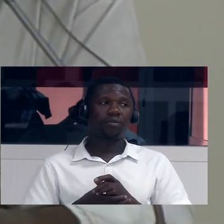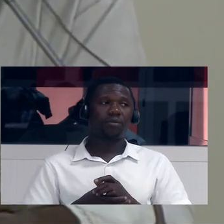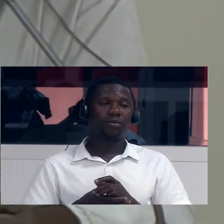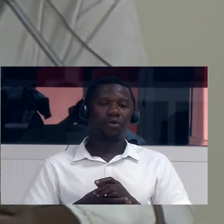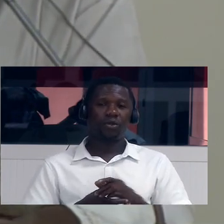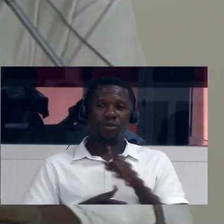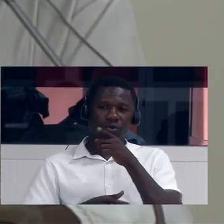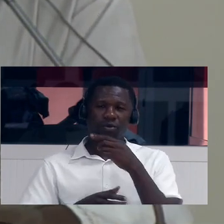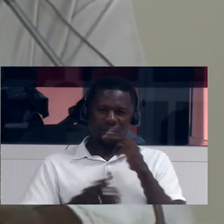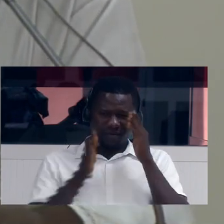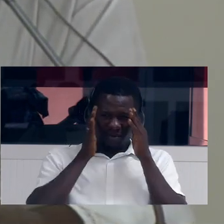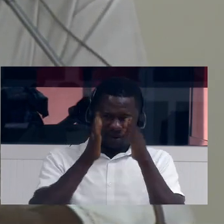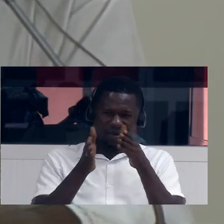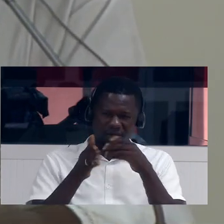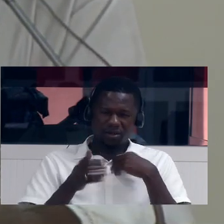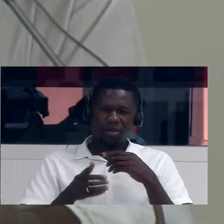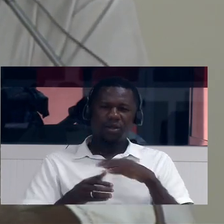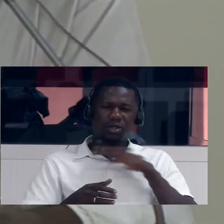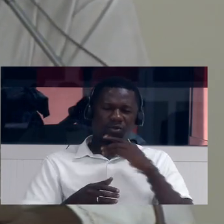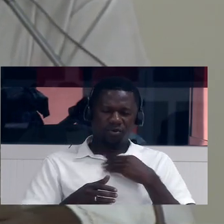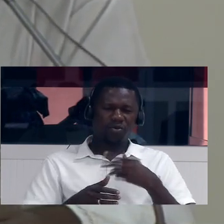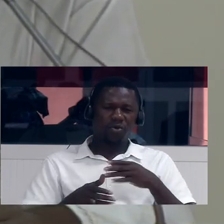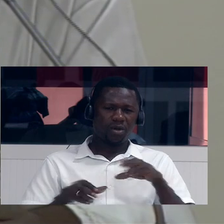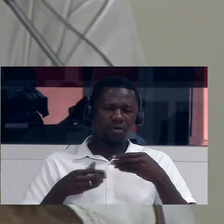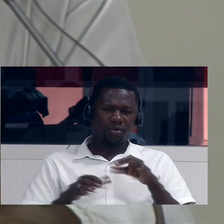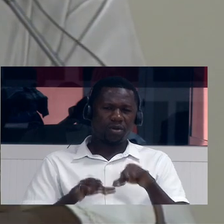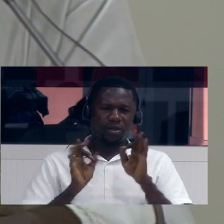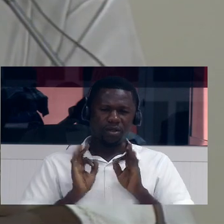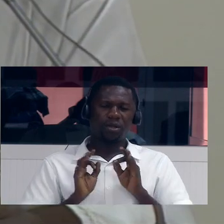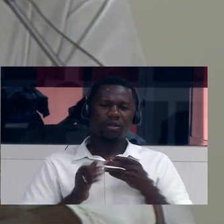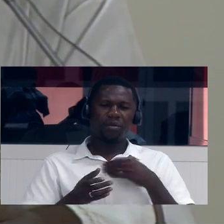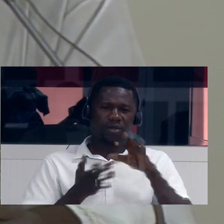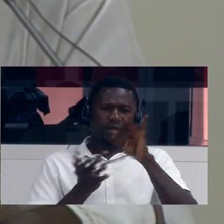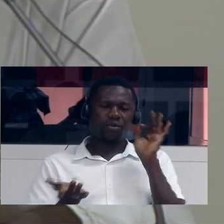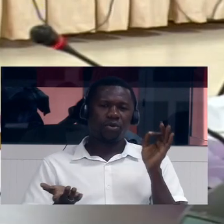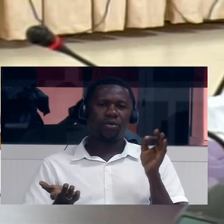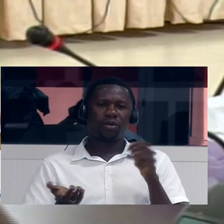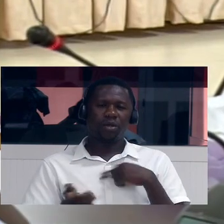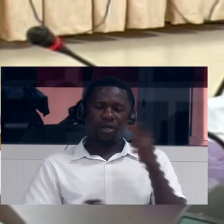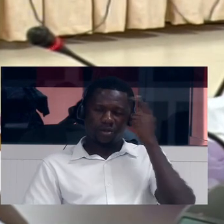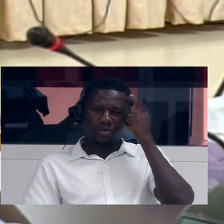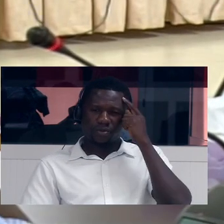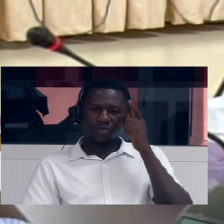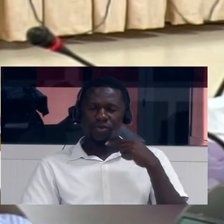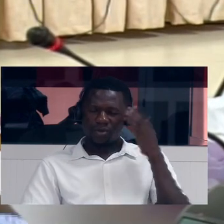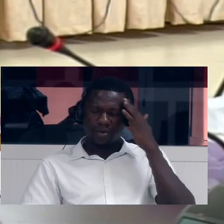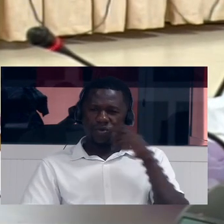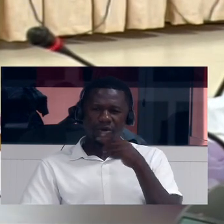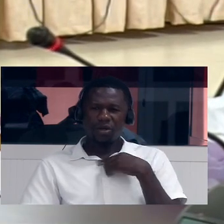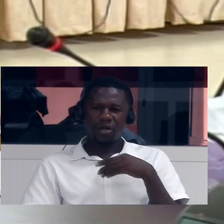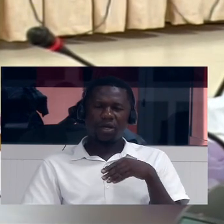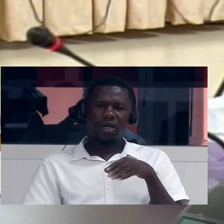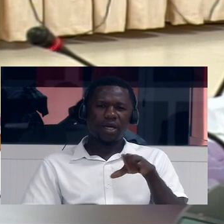You were vigilant enough. You took it over and accepted the appointment. I thought you would have